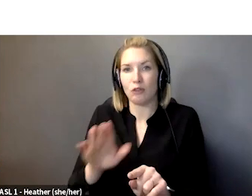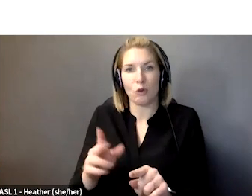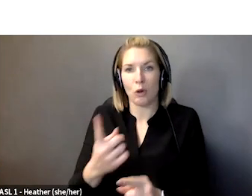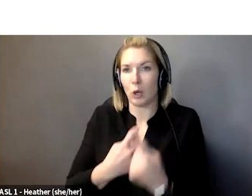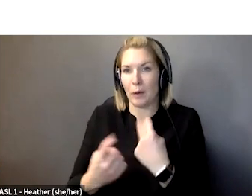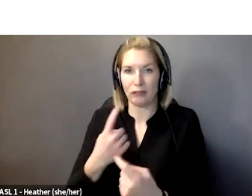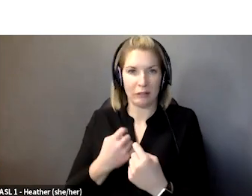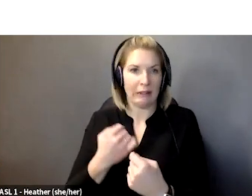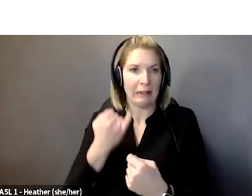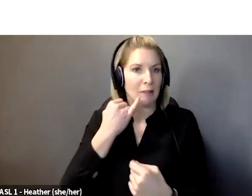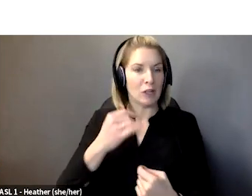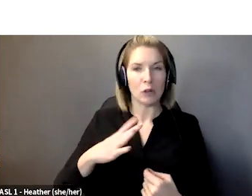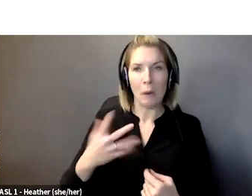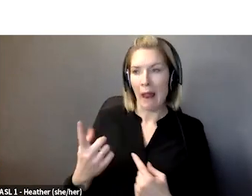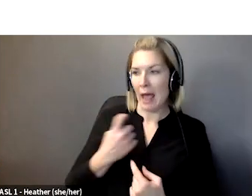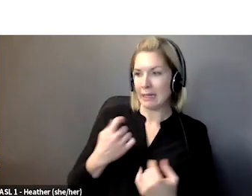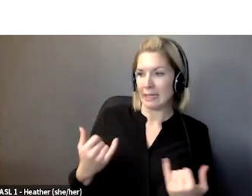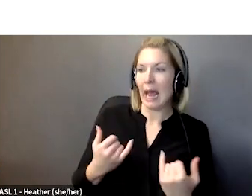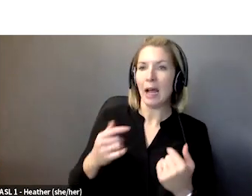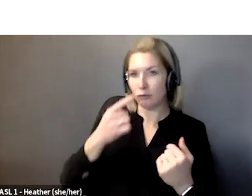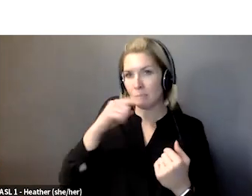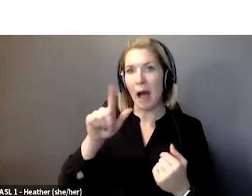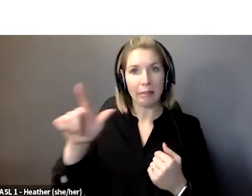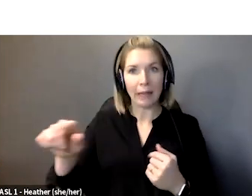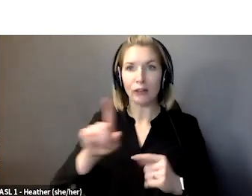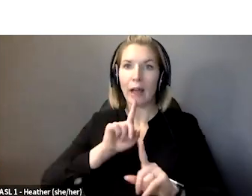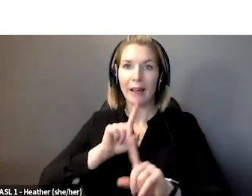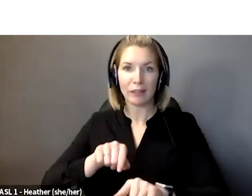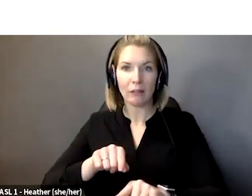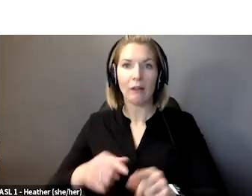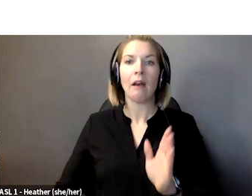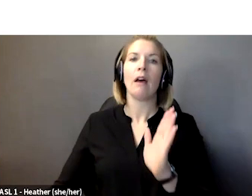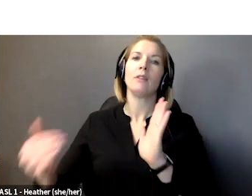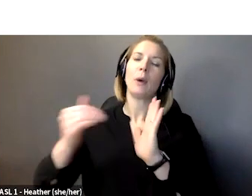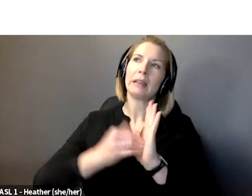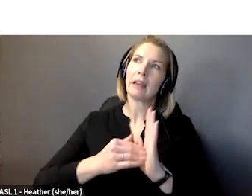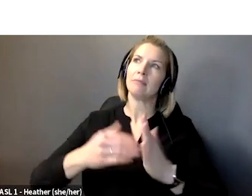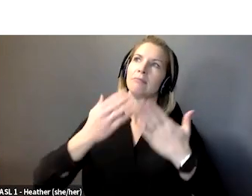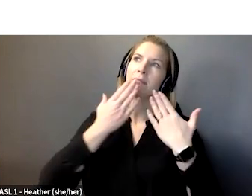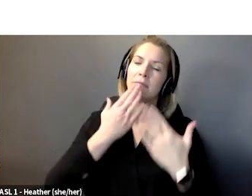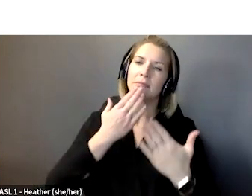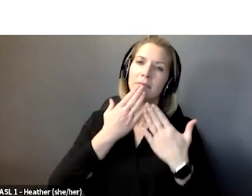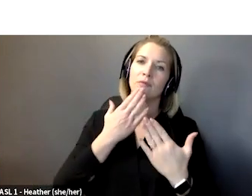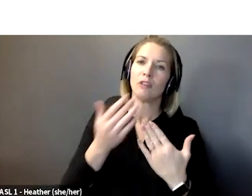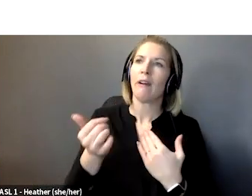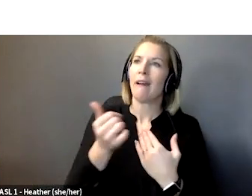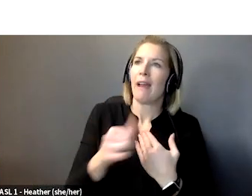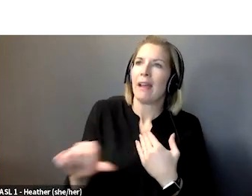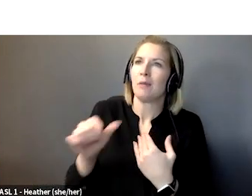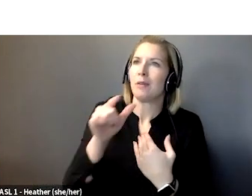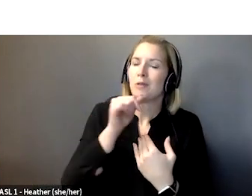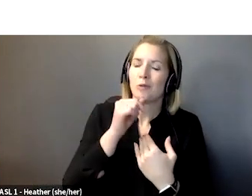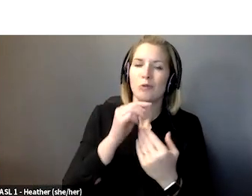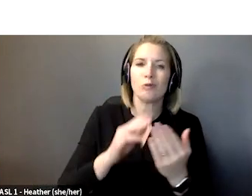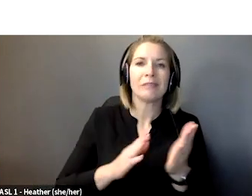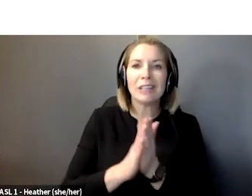asking on the Q&A. So with that, I just wanted to again thank you for participating and for navigating these